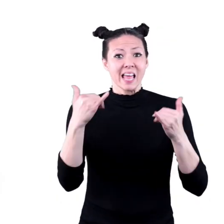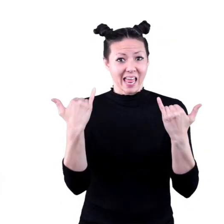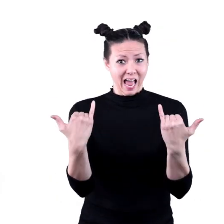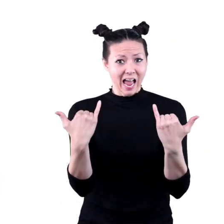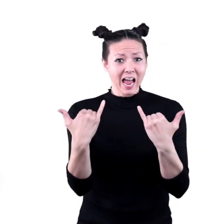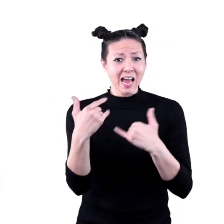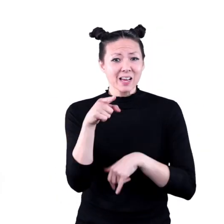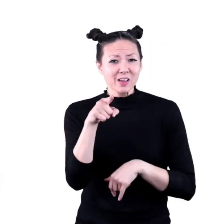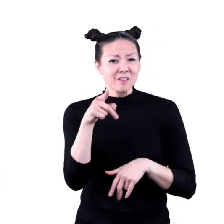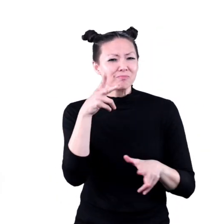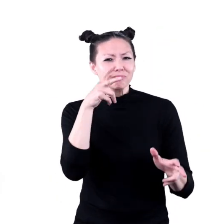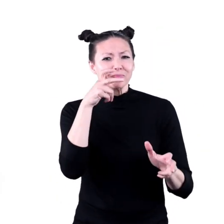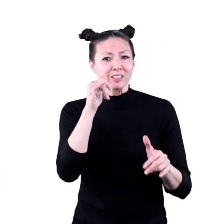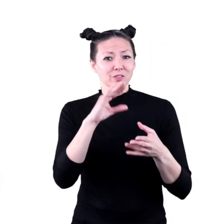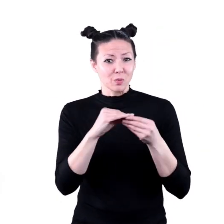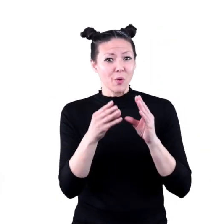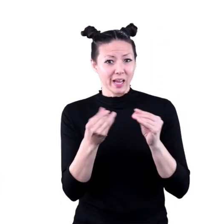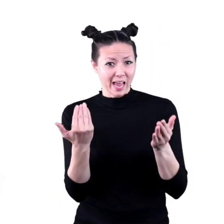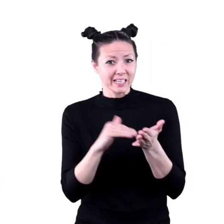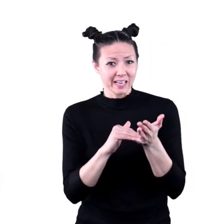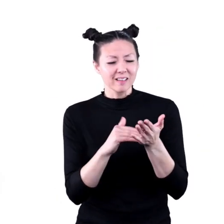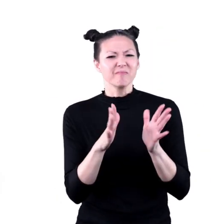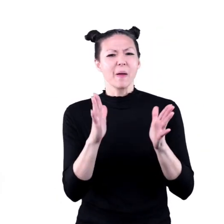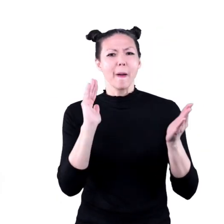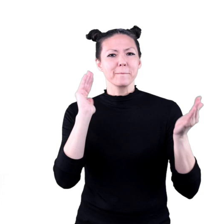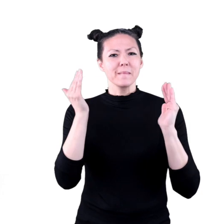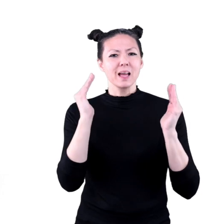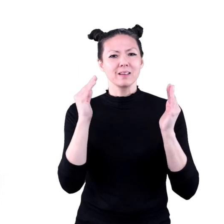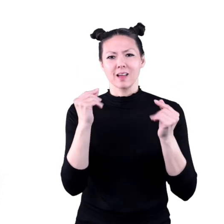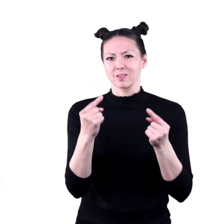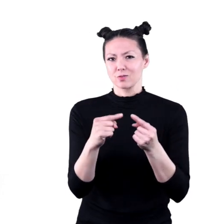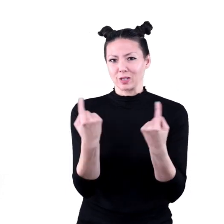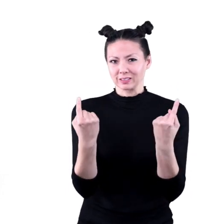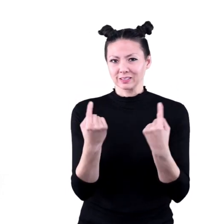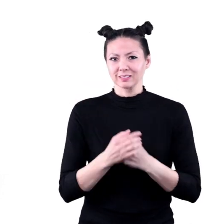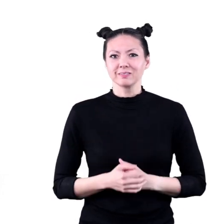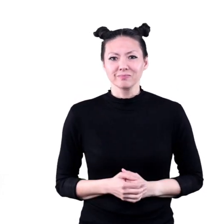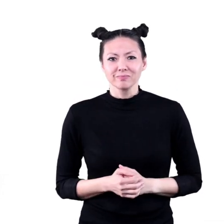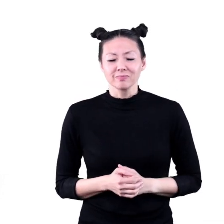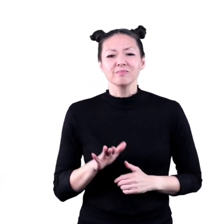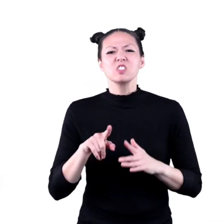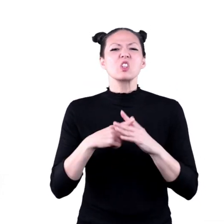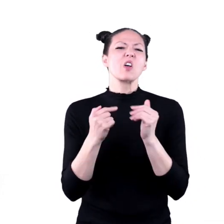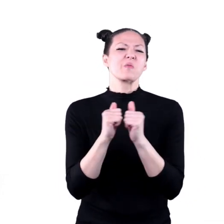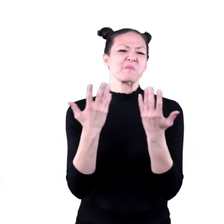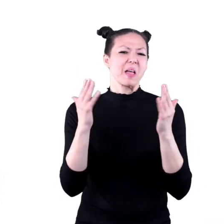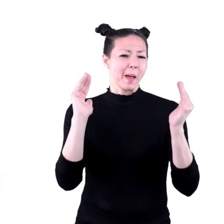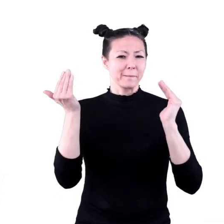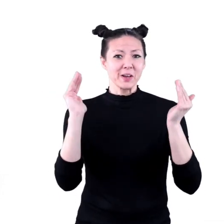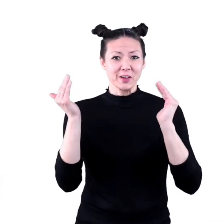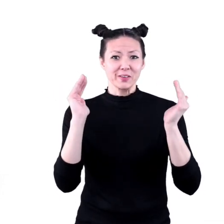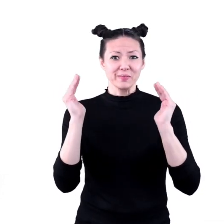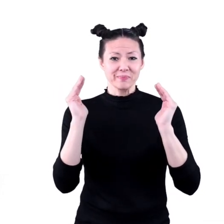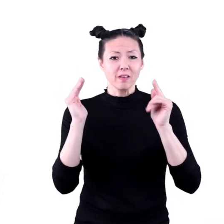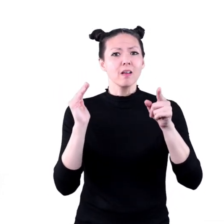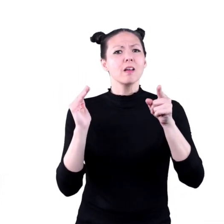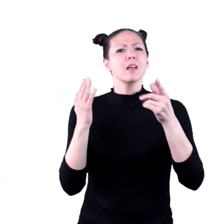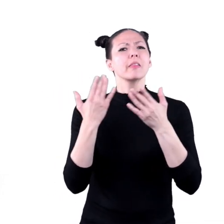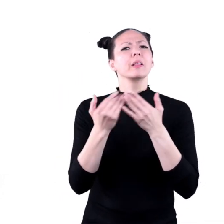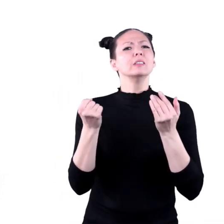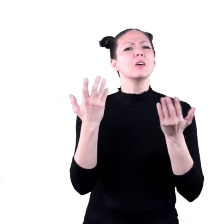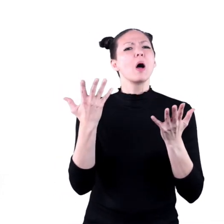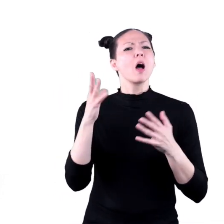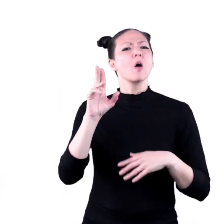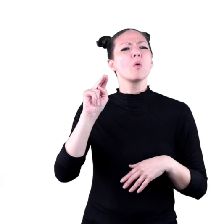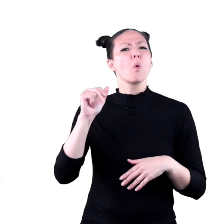Okay, now that you've heard the story again, let's compare and contrast. Let's start by comparing. What things did Noah